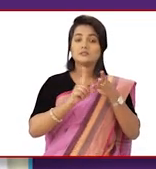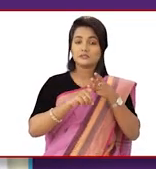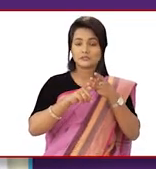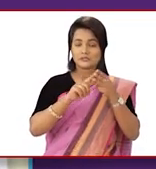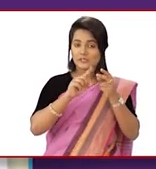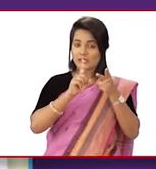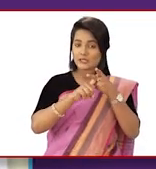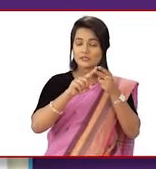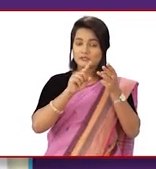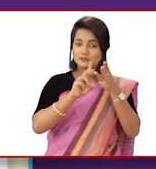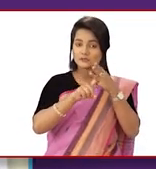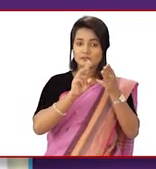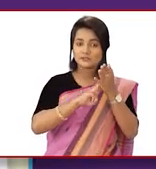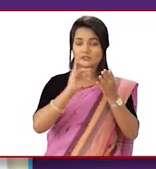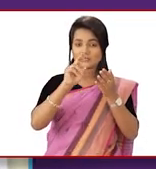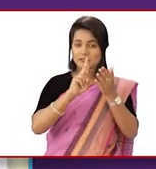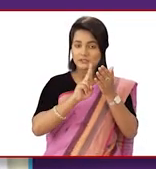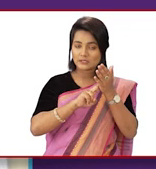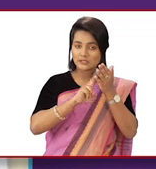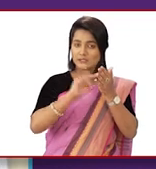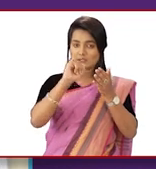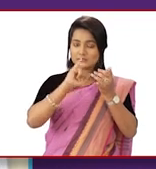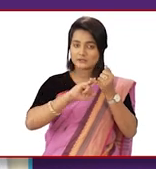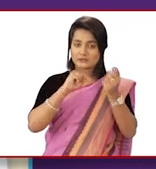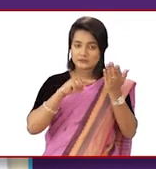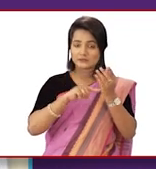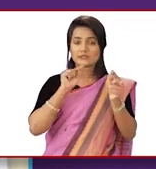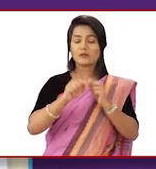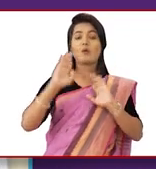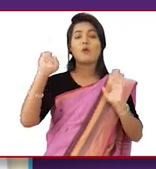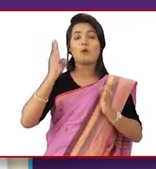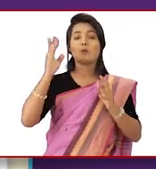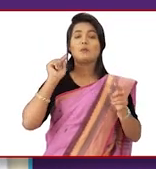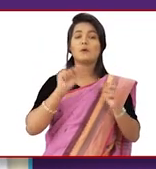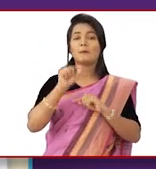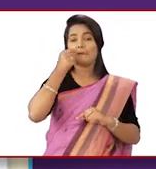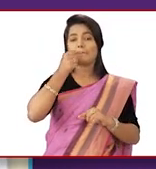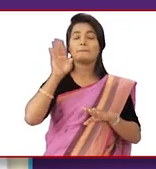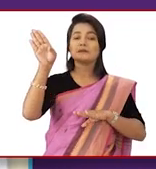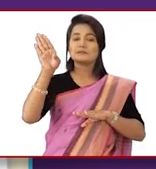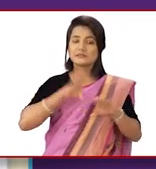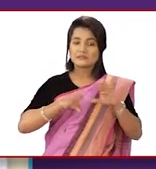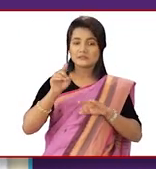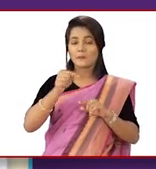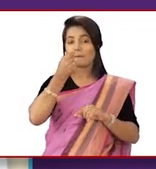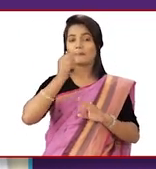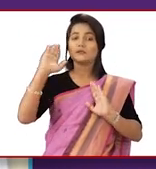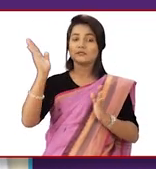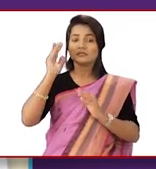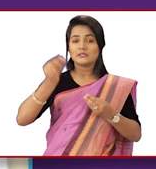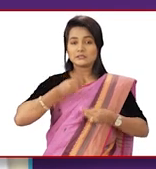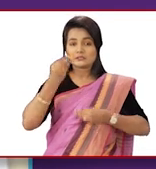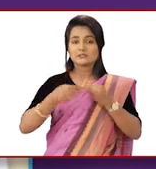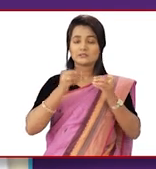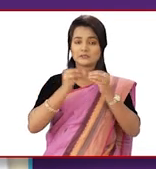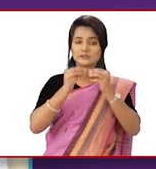movement, women will always be the front runners of this movement, no doubt about it. But at the same time, because patriarchy